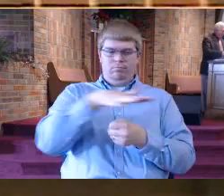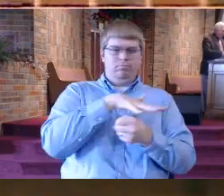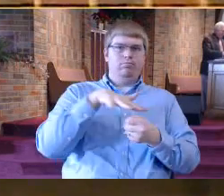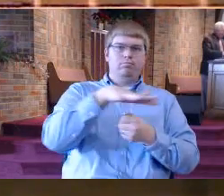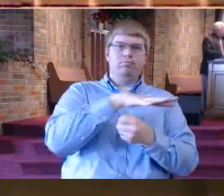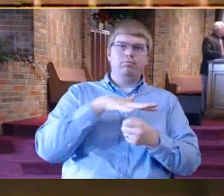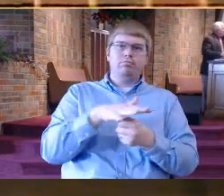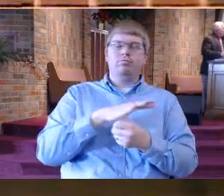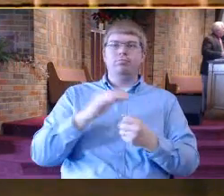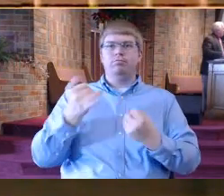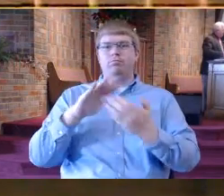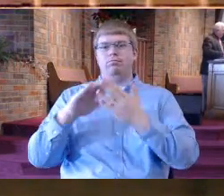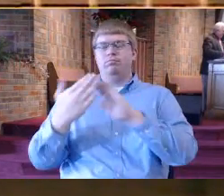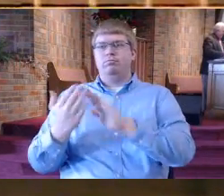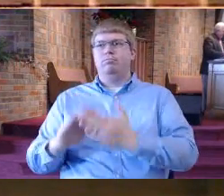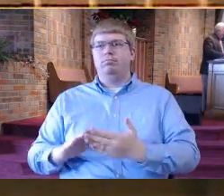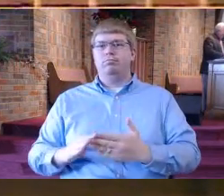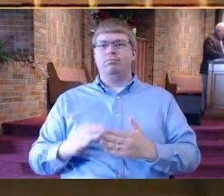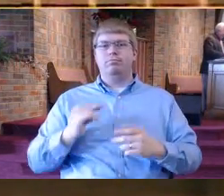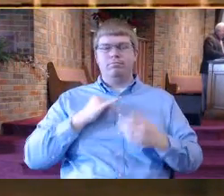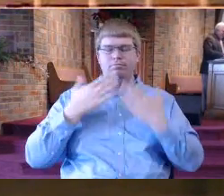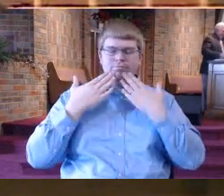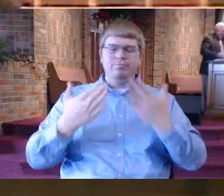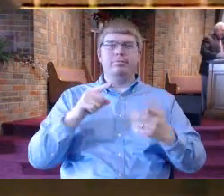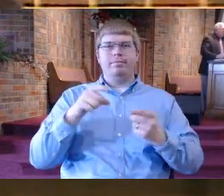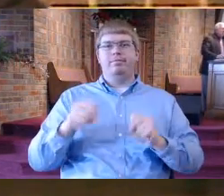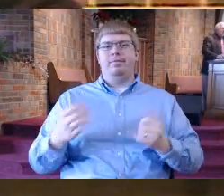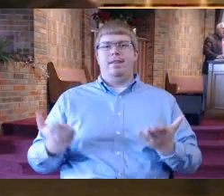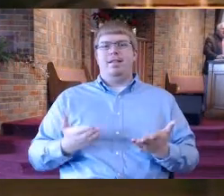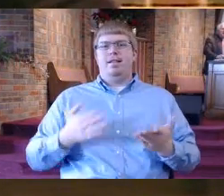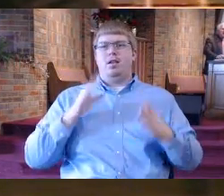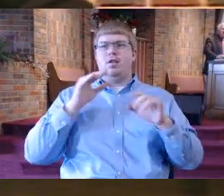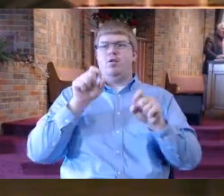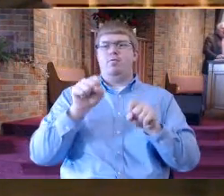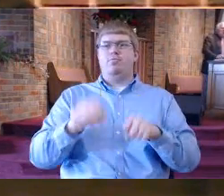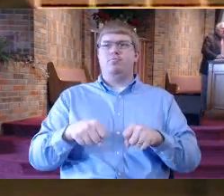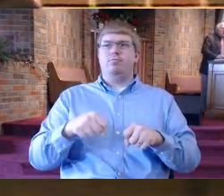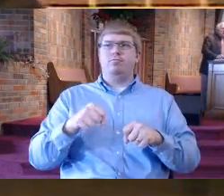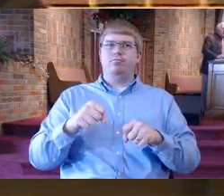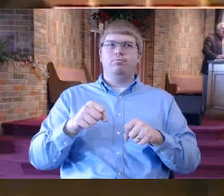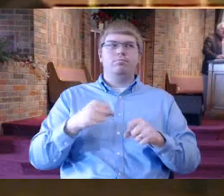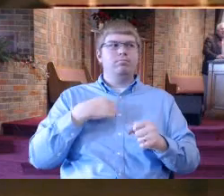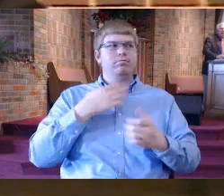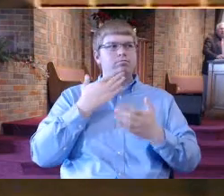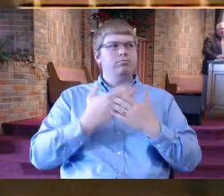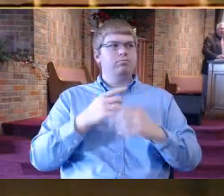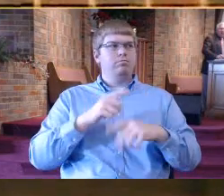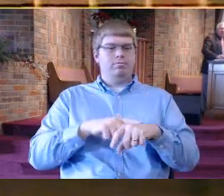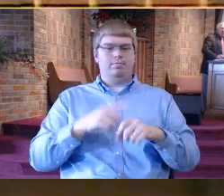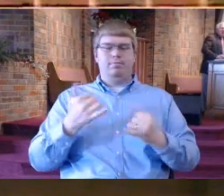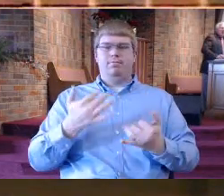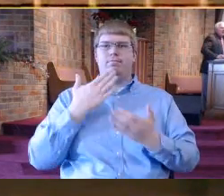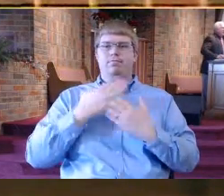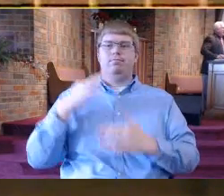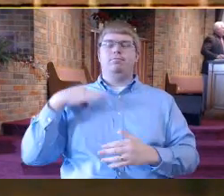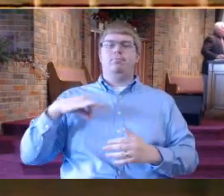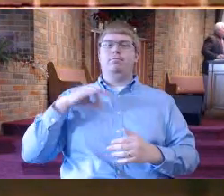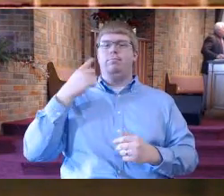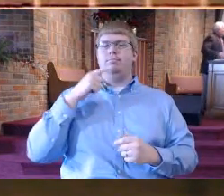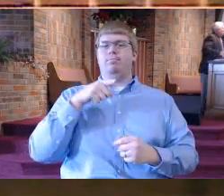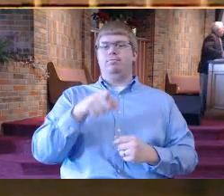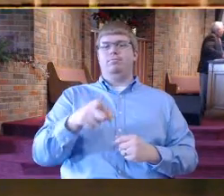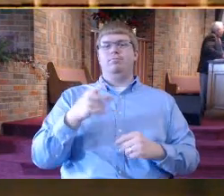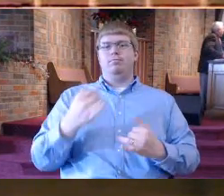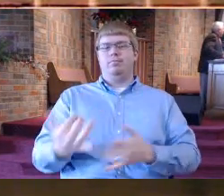and community. We're grateful for you being here, and we hope that your time with us this morning will be profitable.